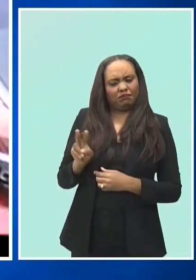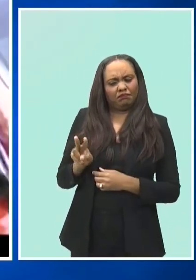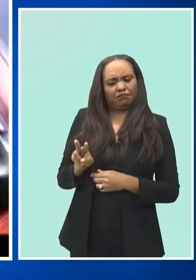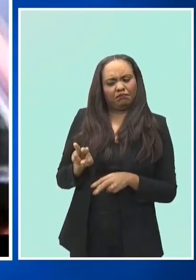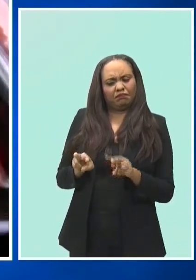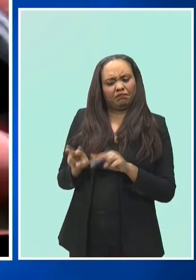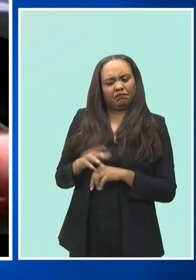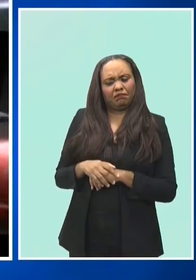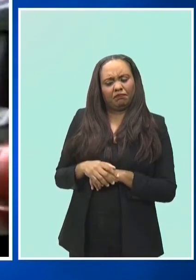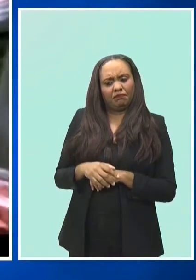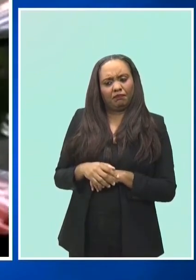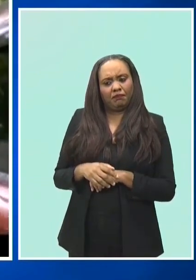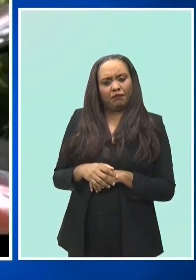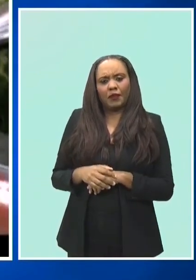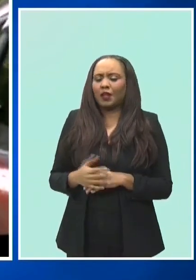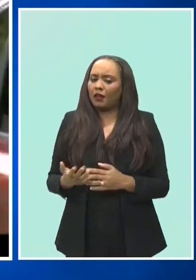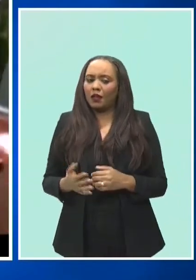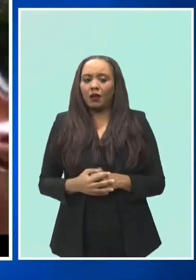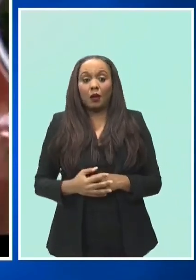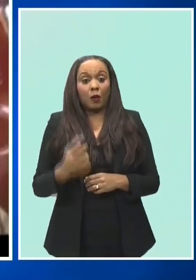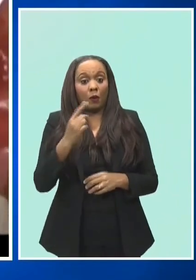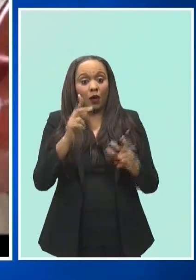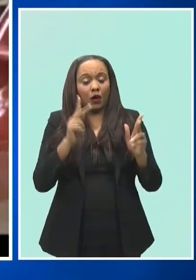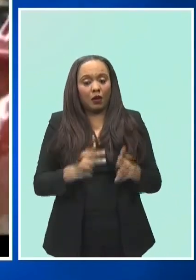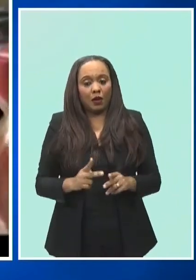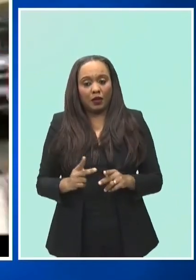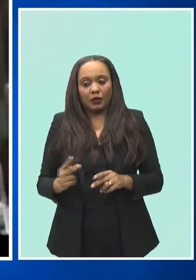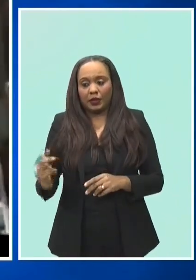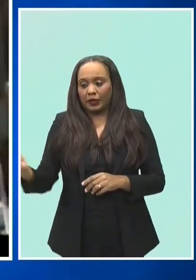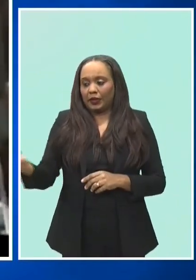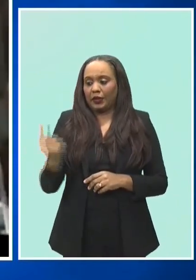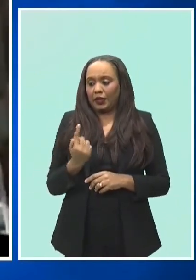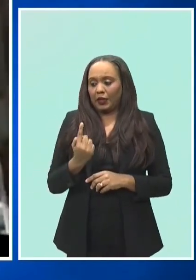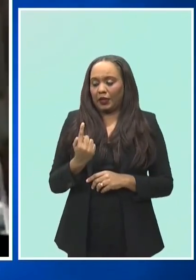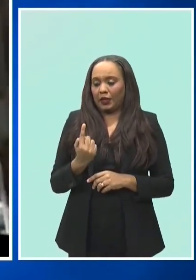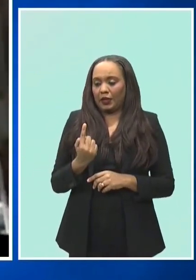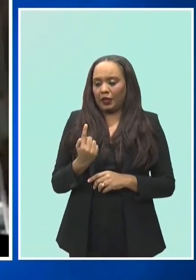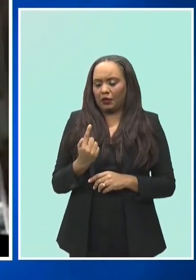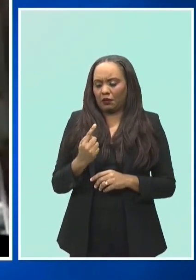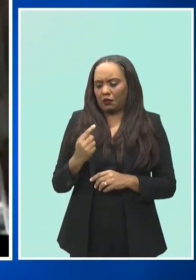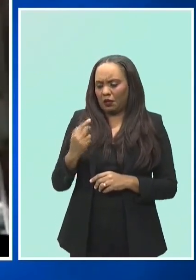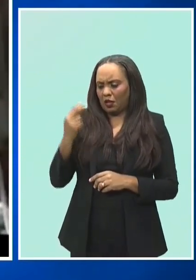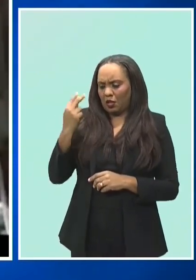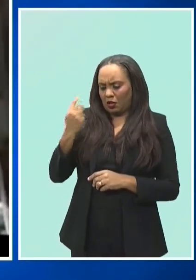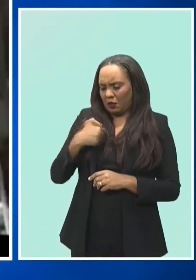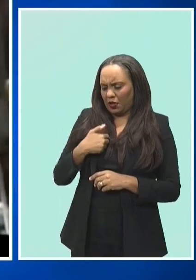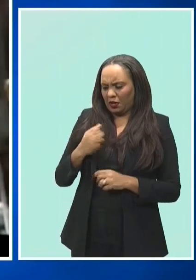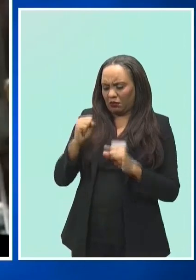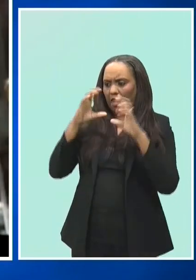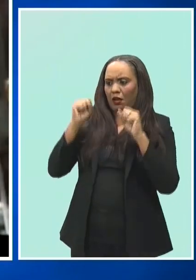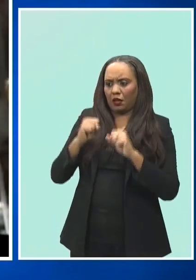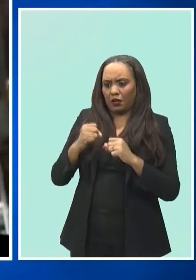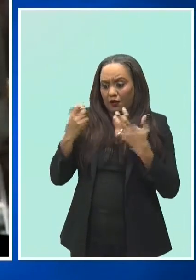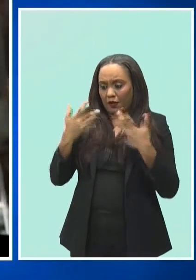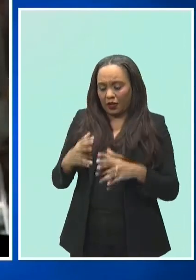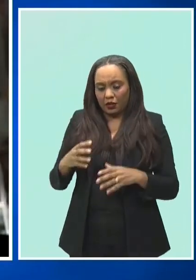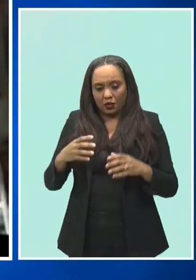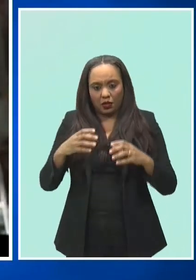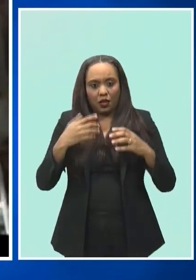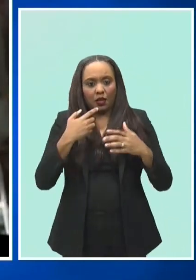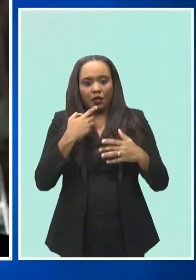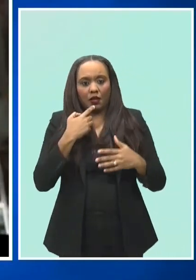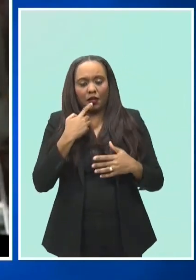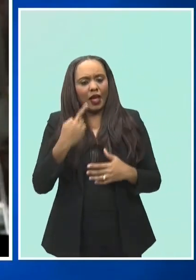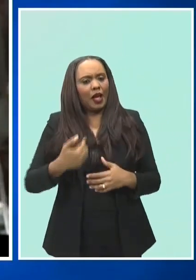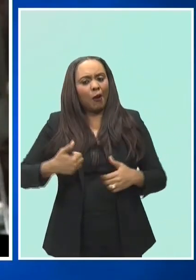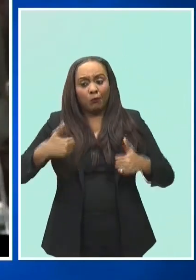A client come to me the other day. When she come, she was shocked. When she finished and she get her vehicle, she called me. She gave me a lot of